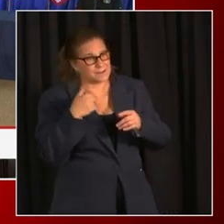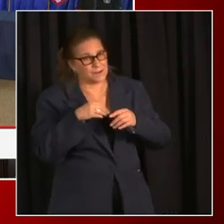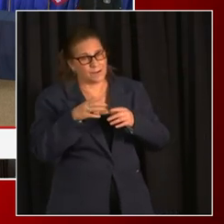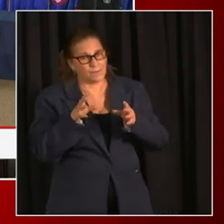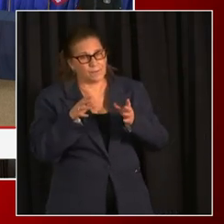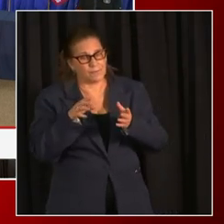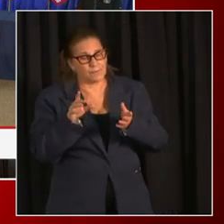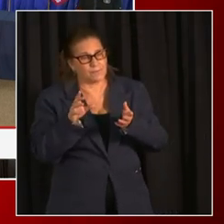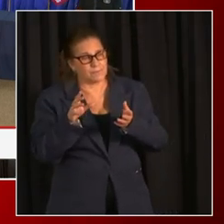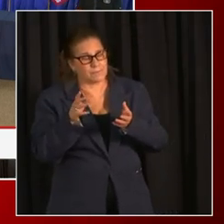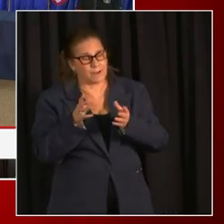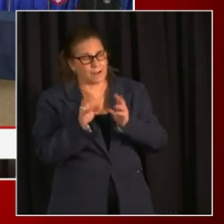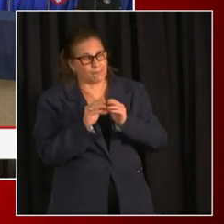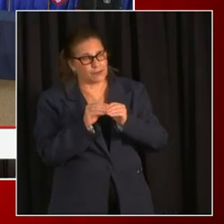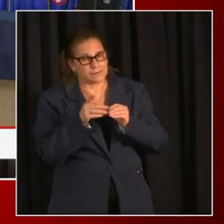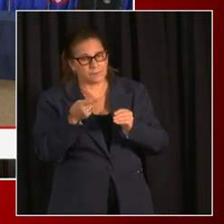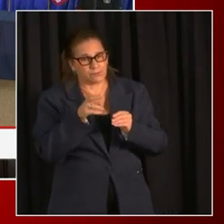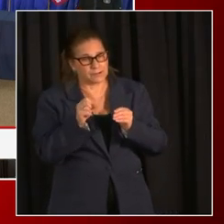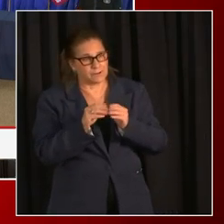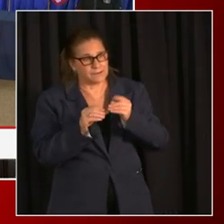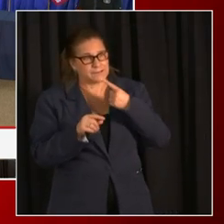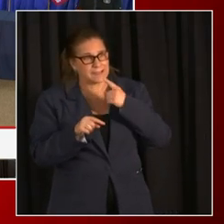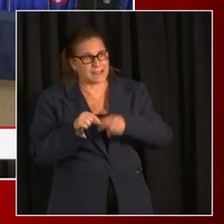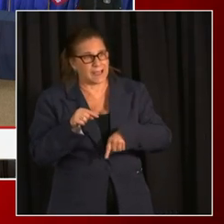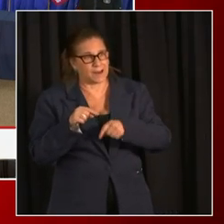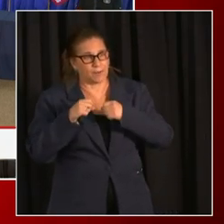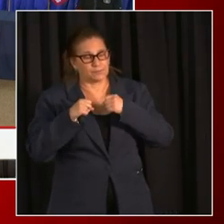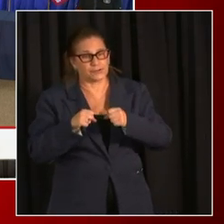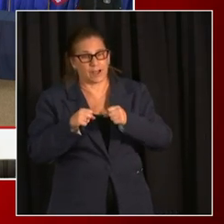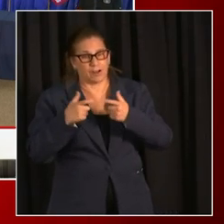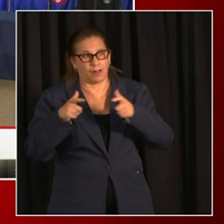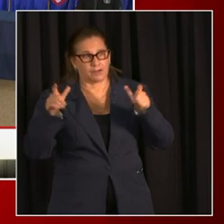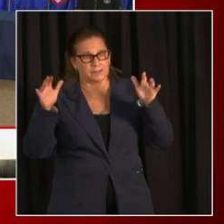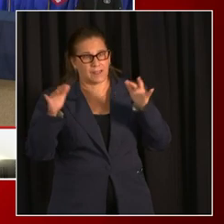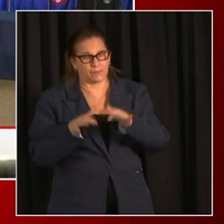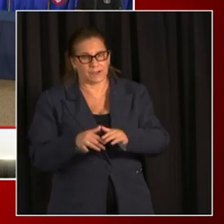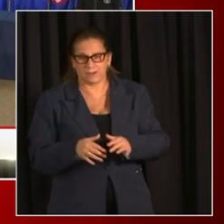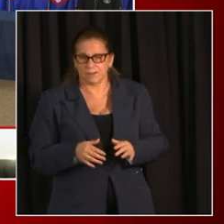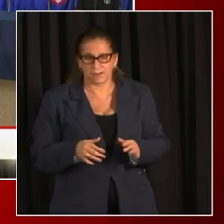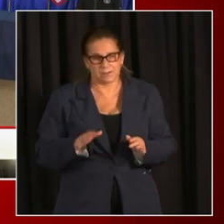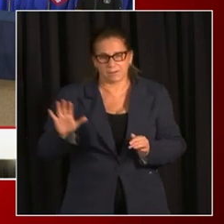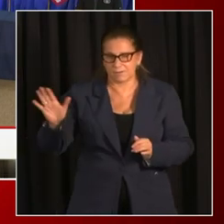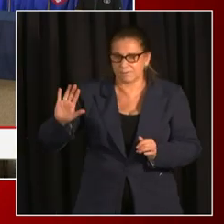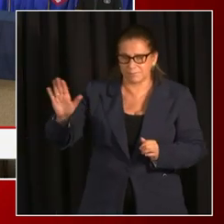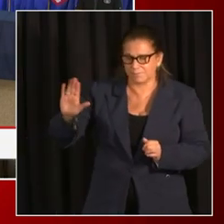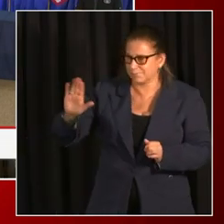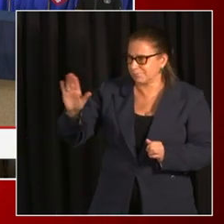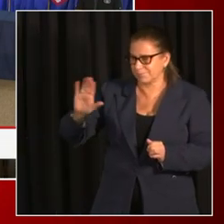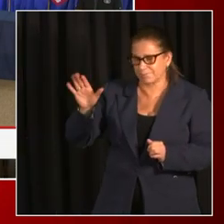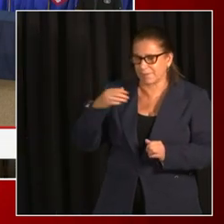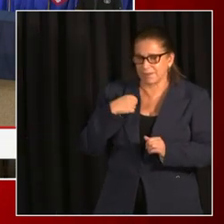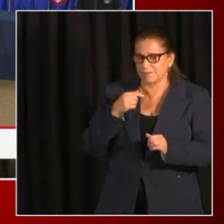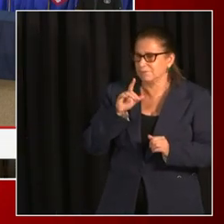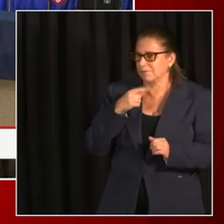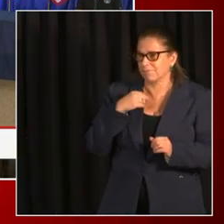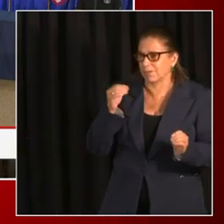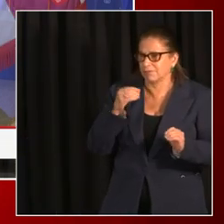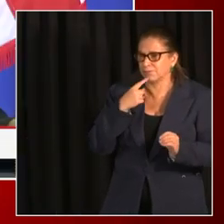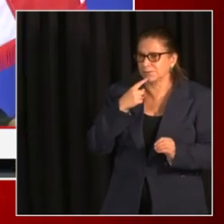at these large gatherings. Is that still your message today? I've said all I'm going to say about that.